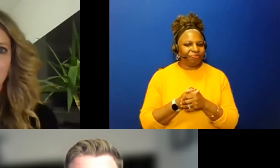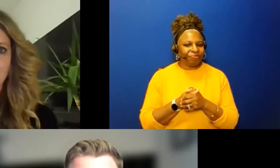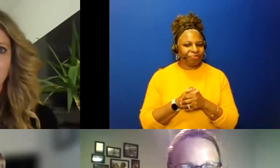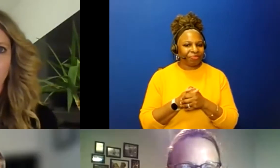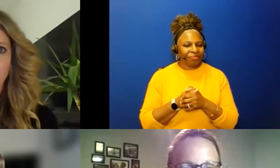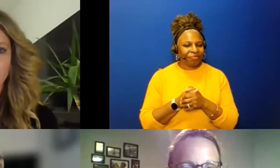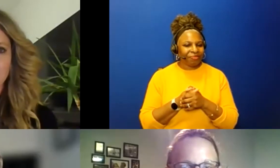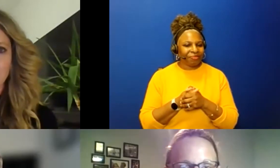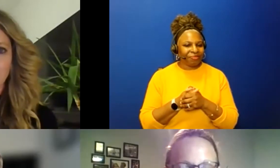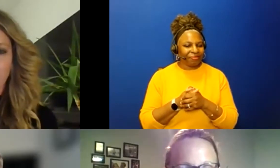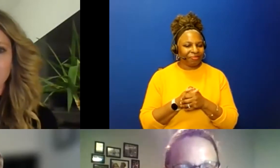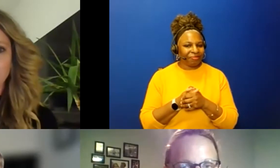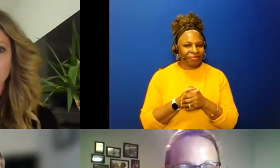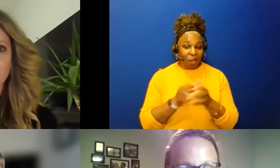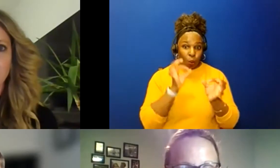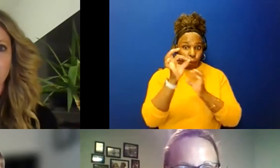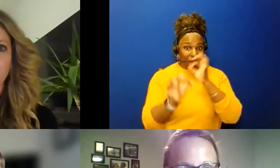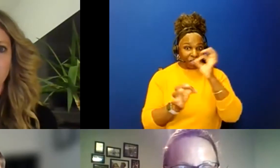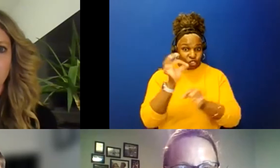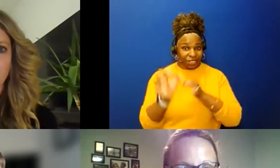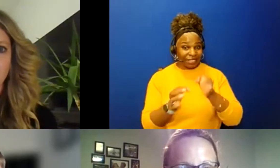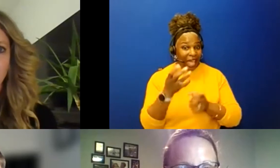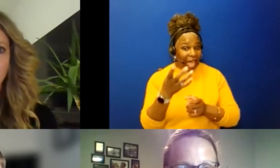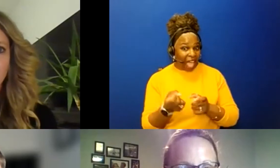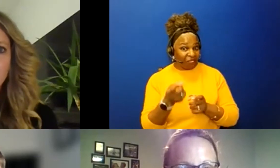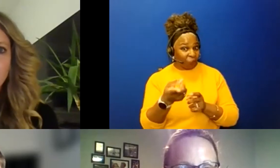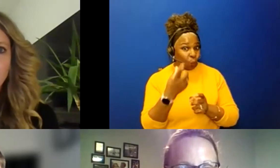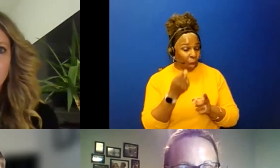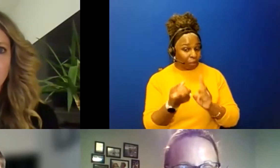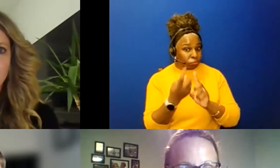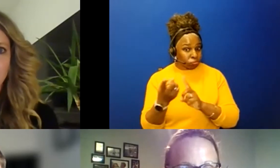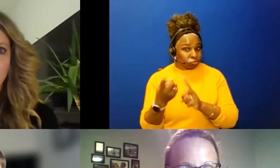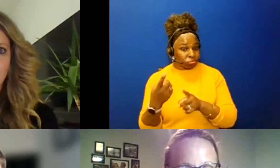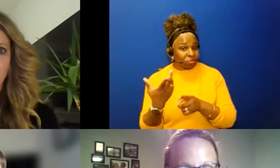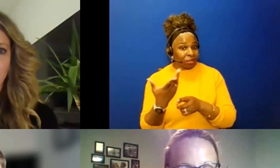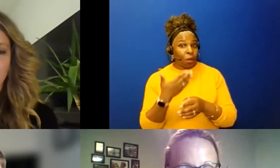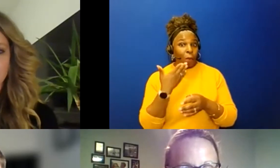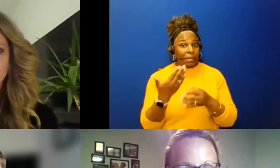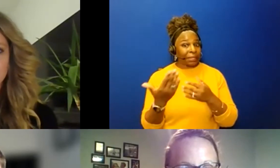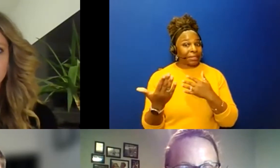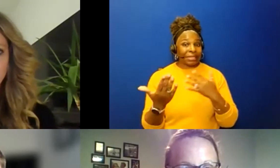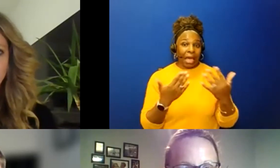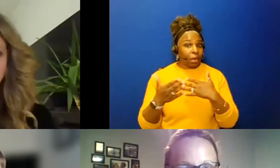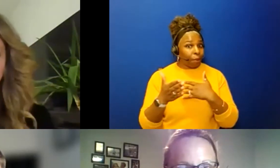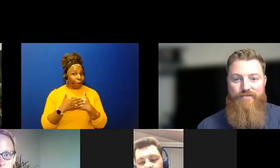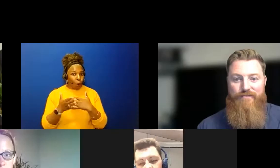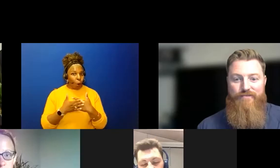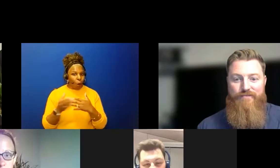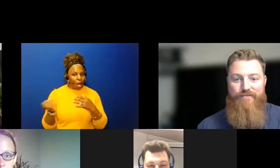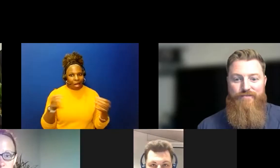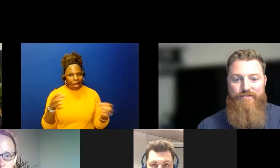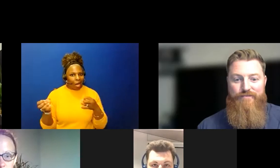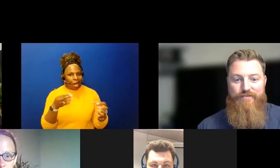to answer any questions that people have. So please, put them in the chat and we